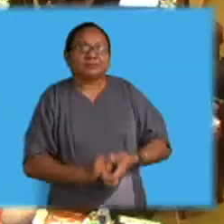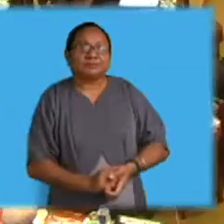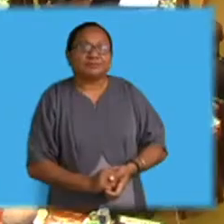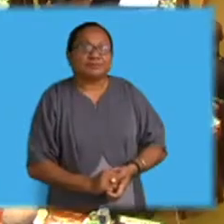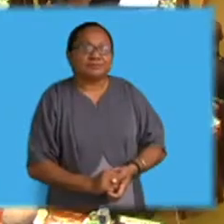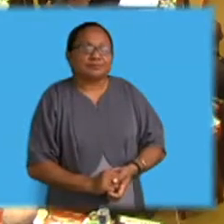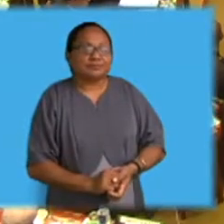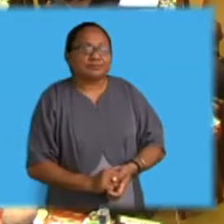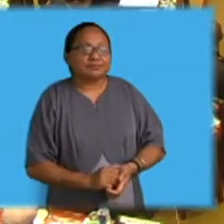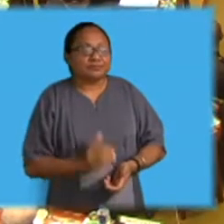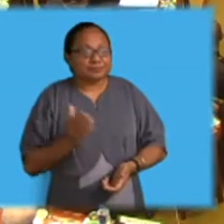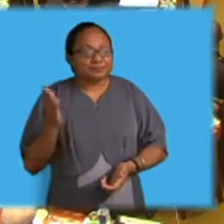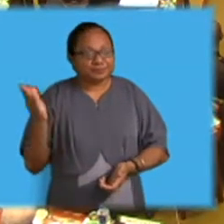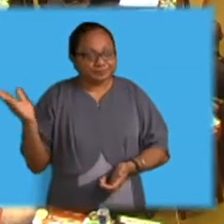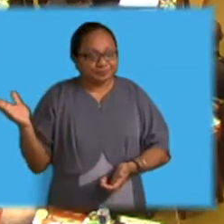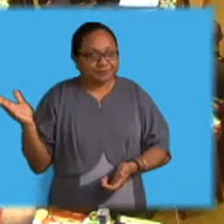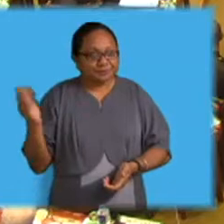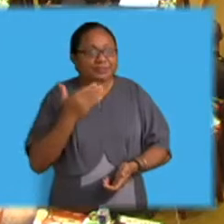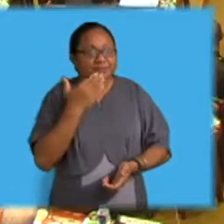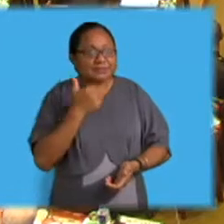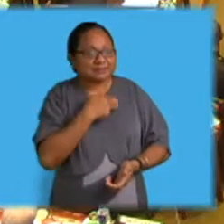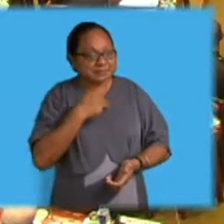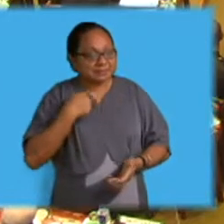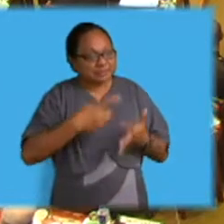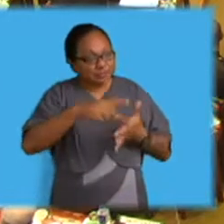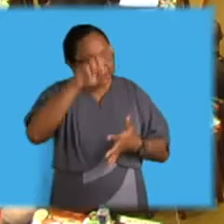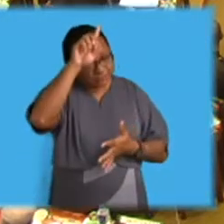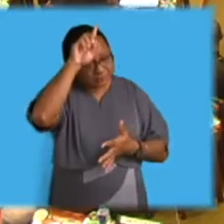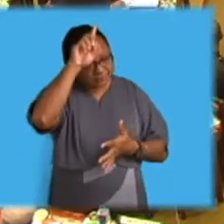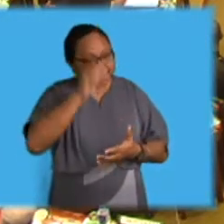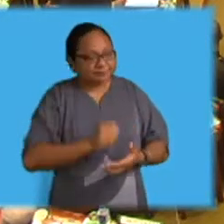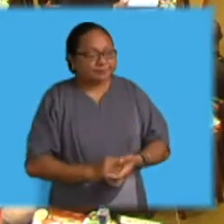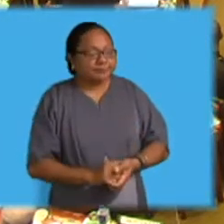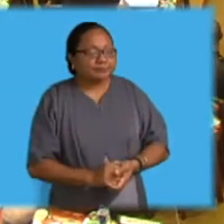give the floor to the Honourable Minister for Education, Heritage and Arts.